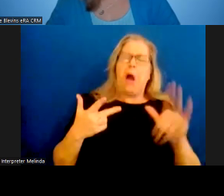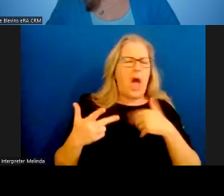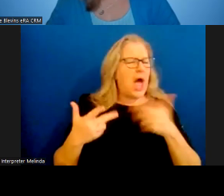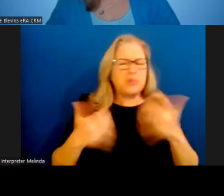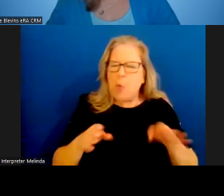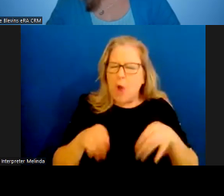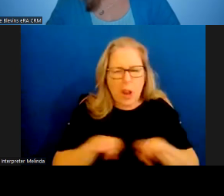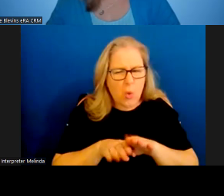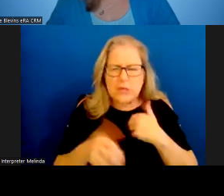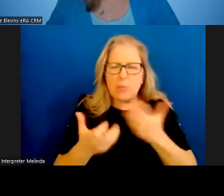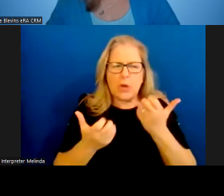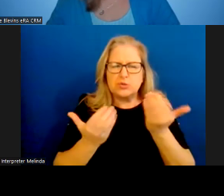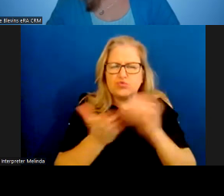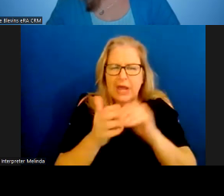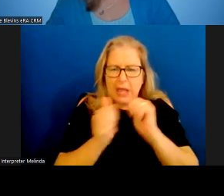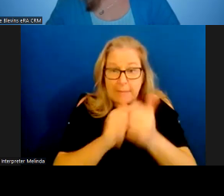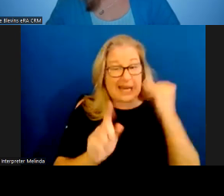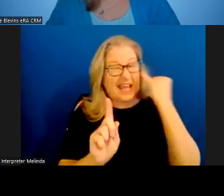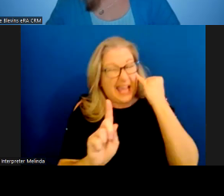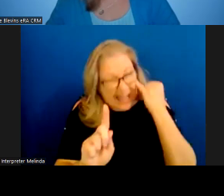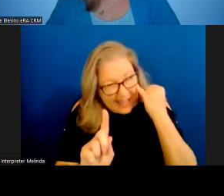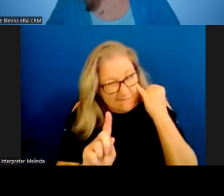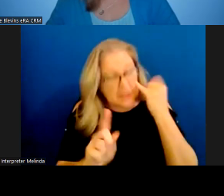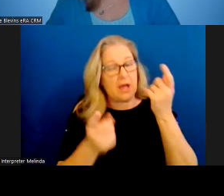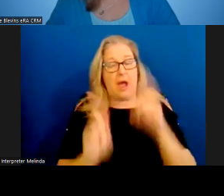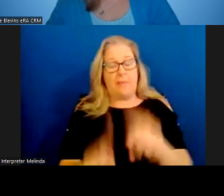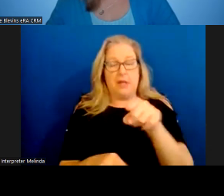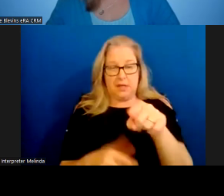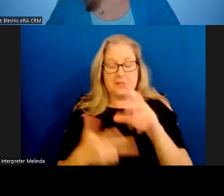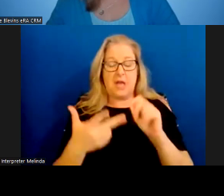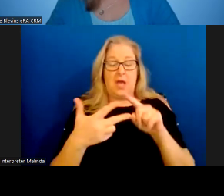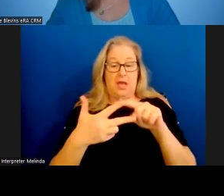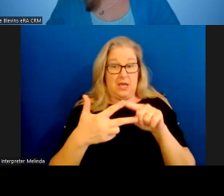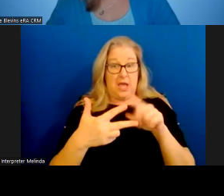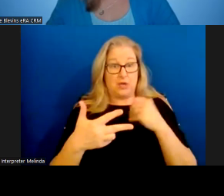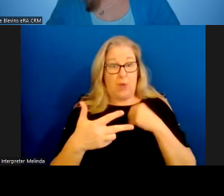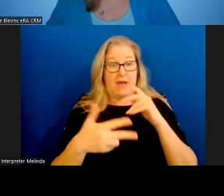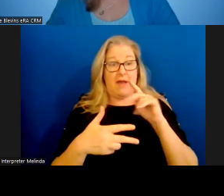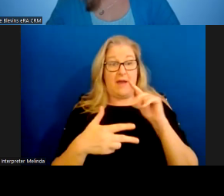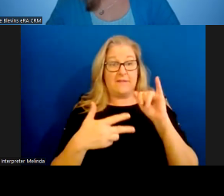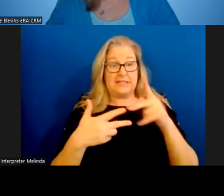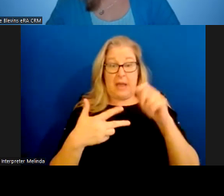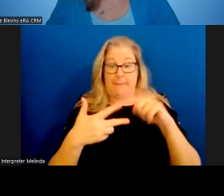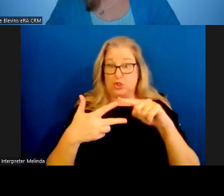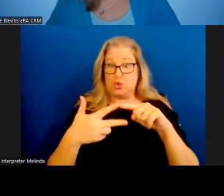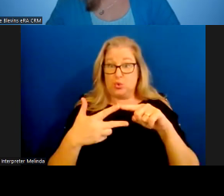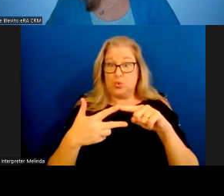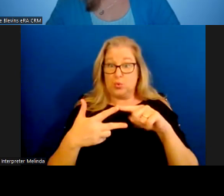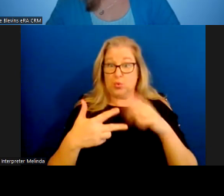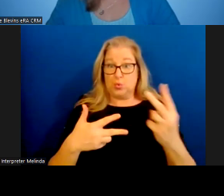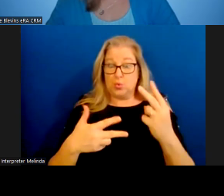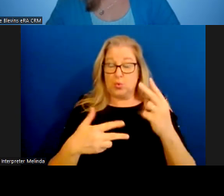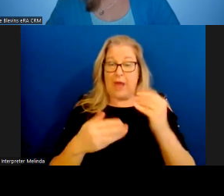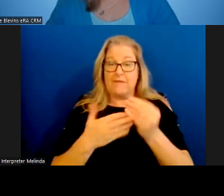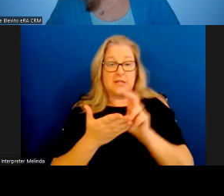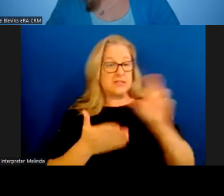want to recompete. If that happens and you have the type 2 come through and it gets funded, the system is